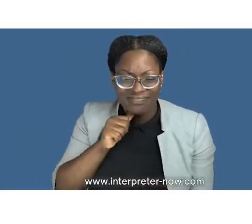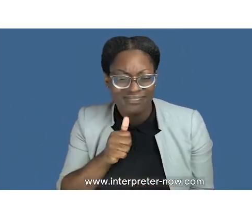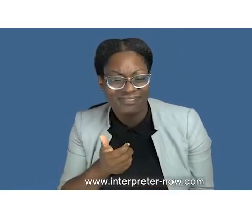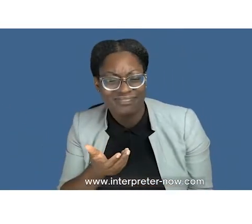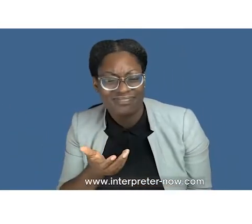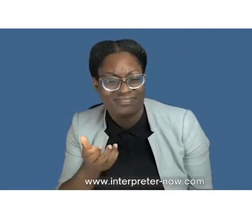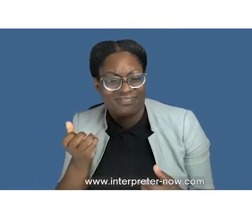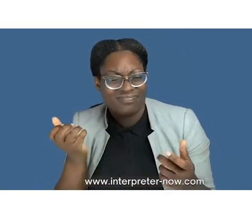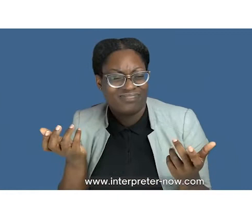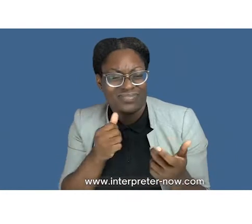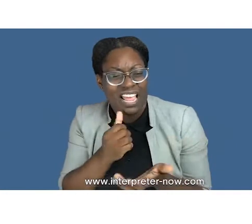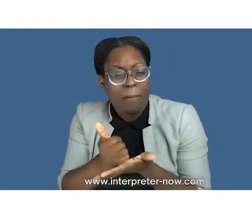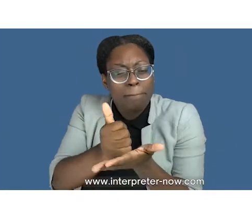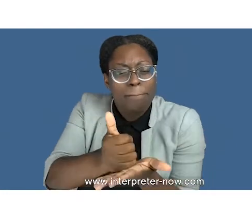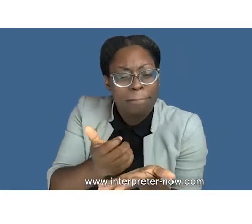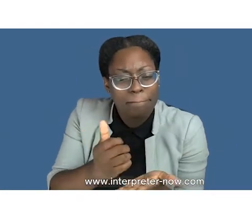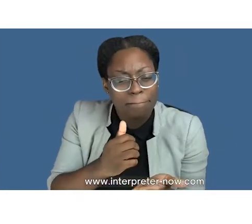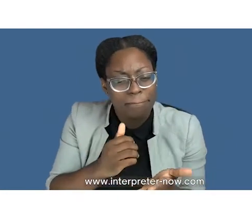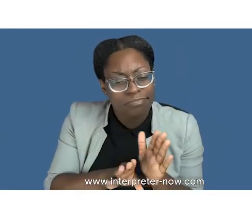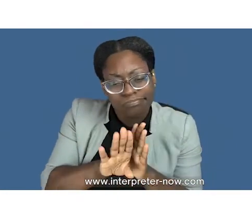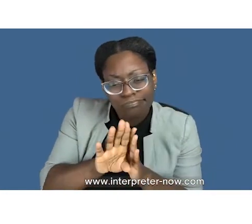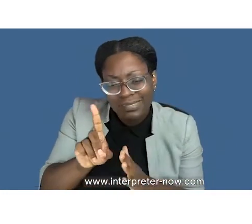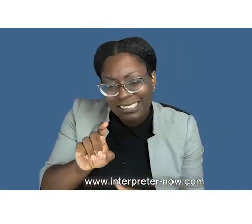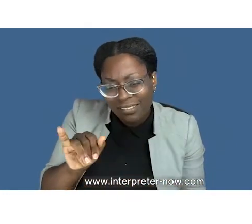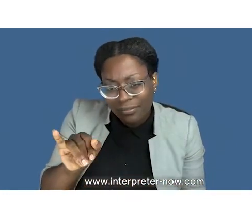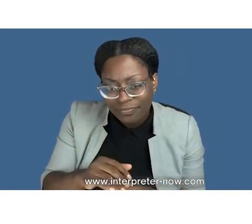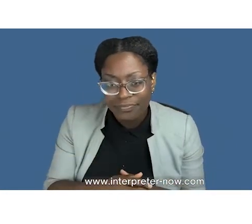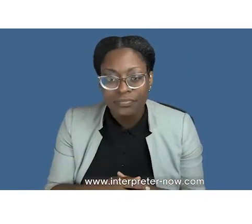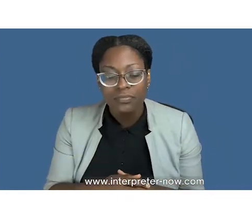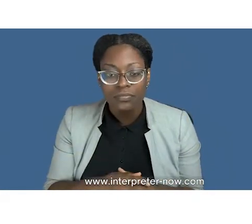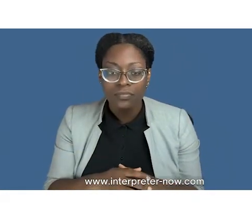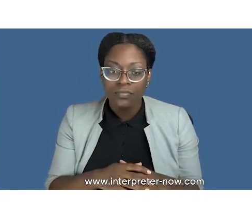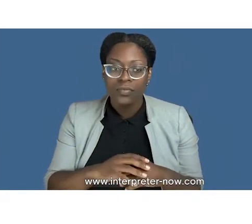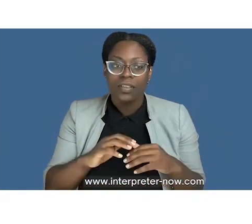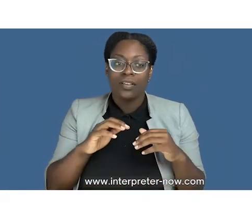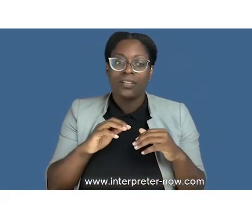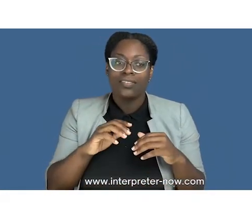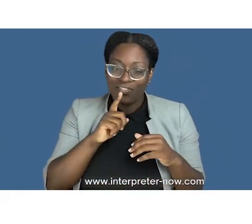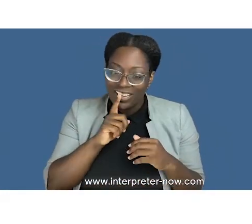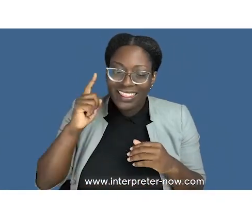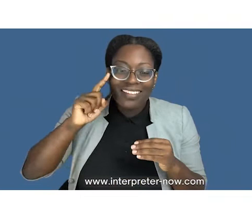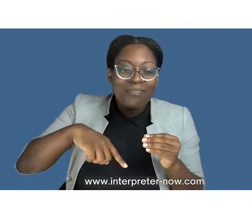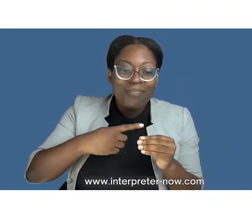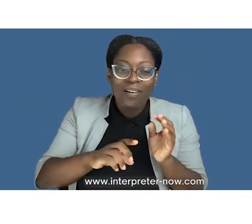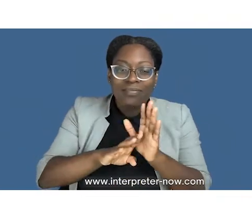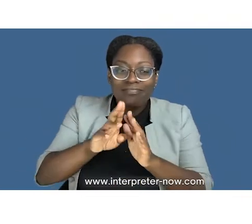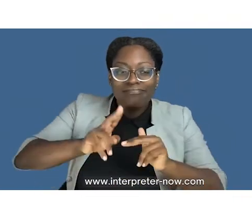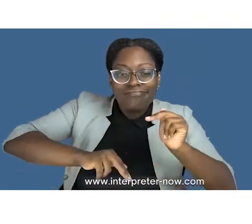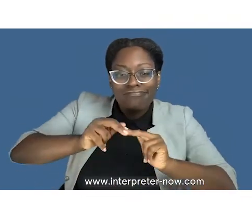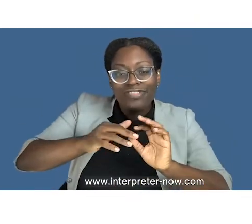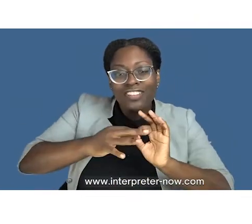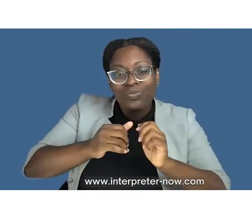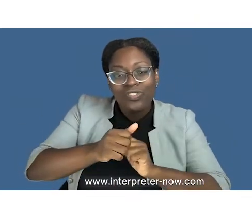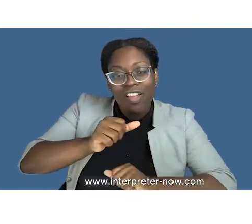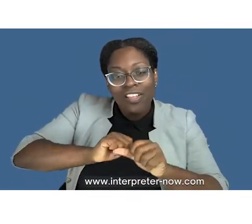common, and that's often how we build relationships with one another, especially from the beginning. But when we're building a